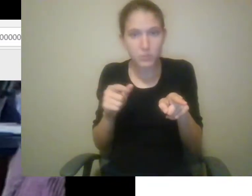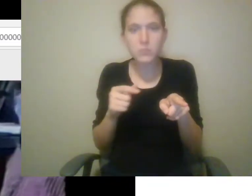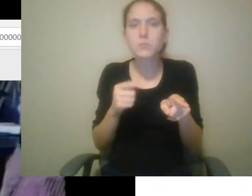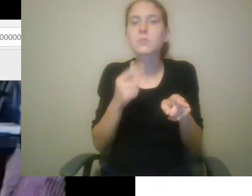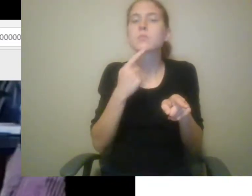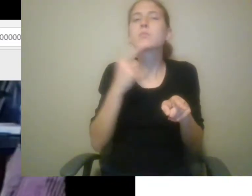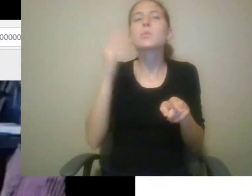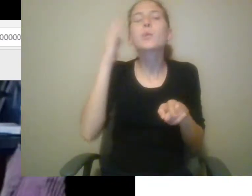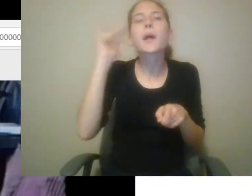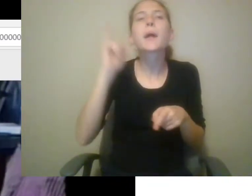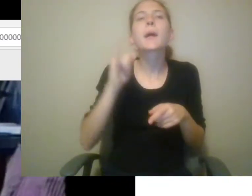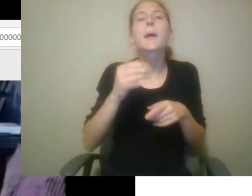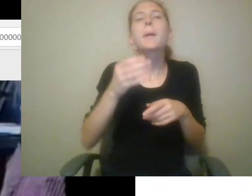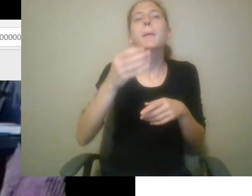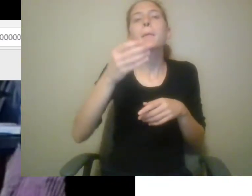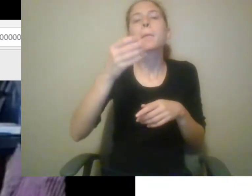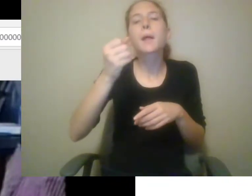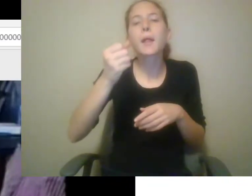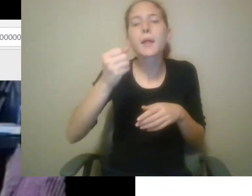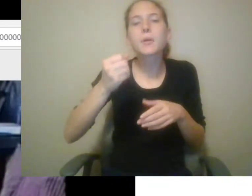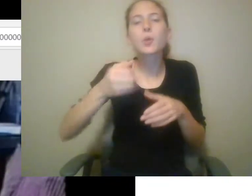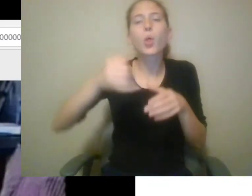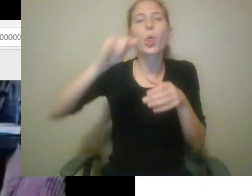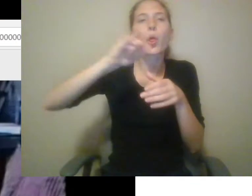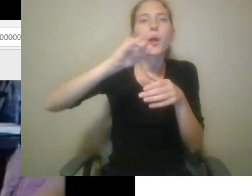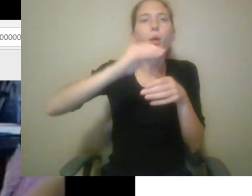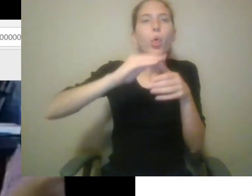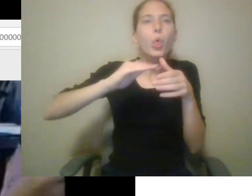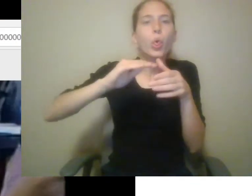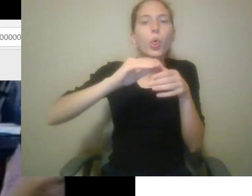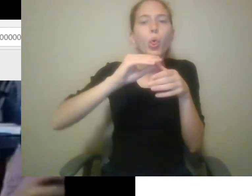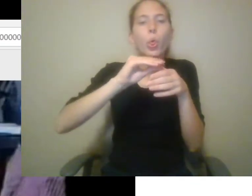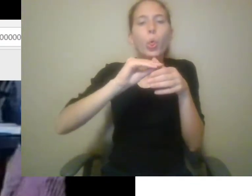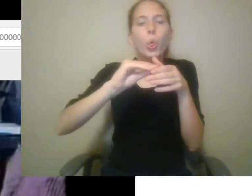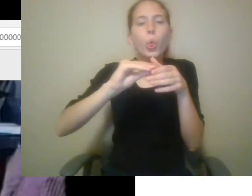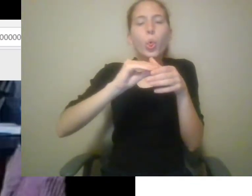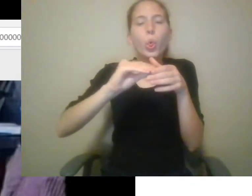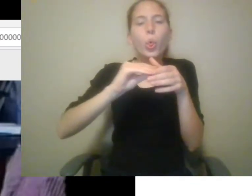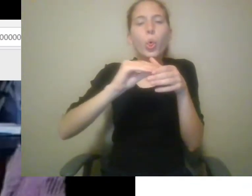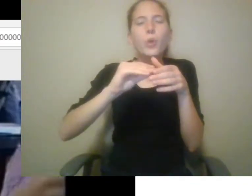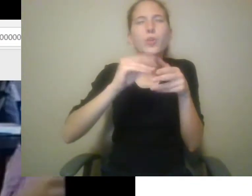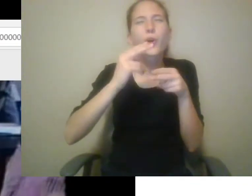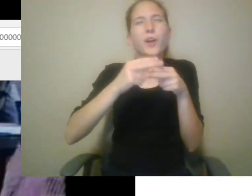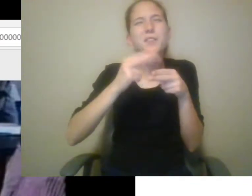of makes a sheet, or I don't know what do you call it.